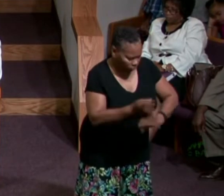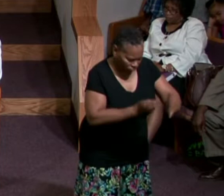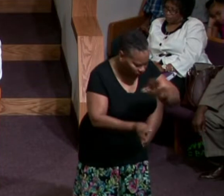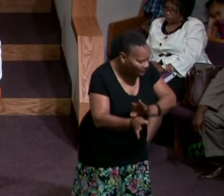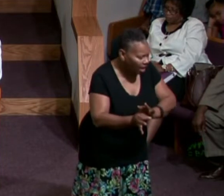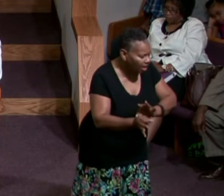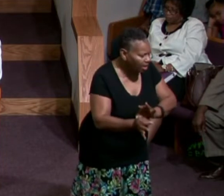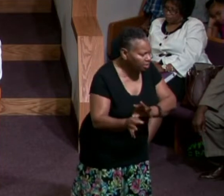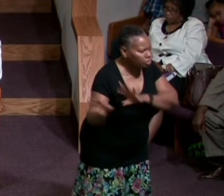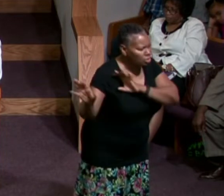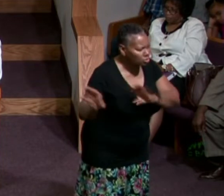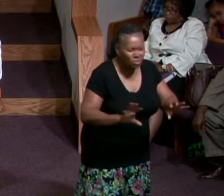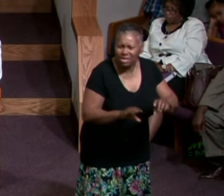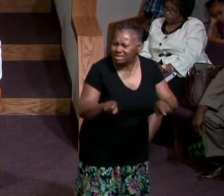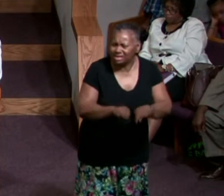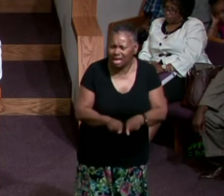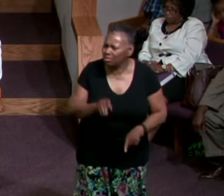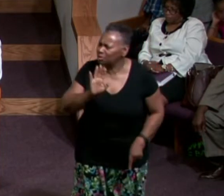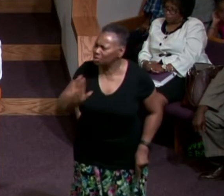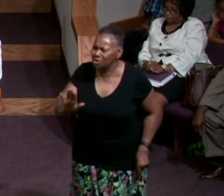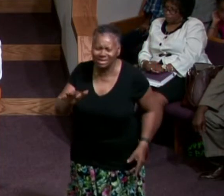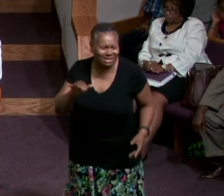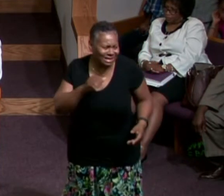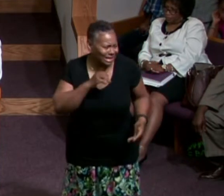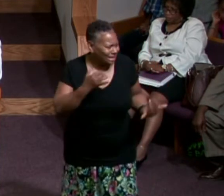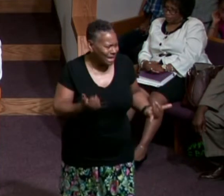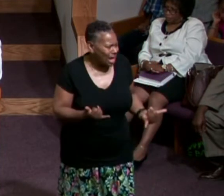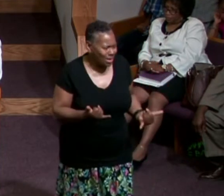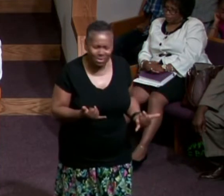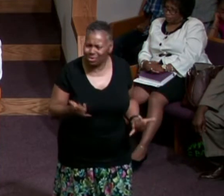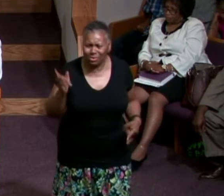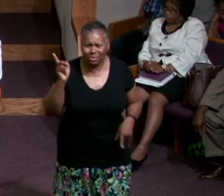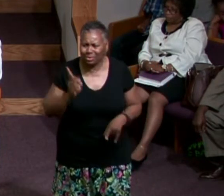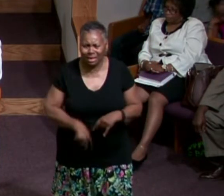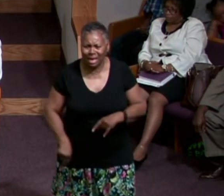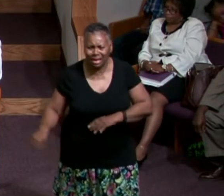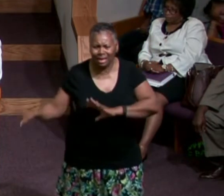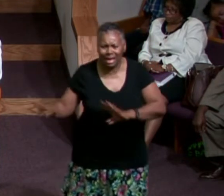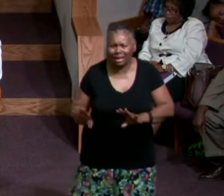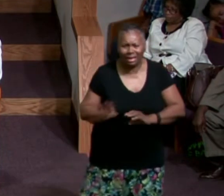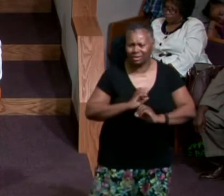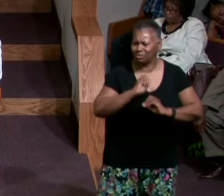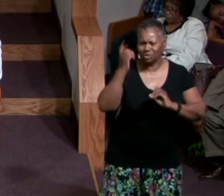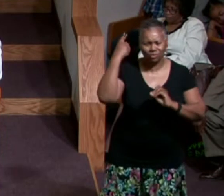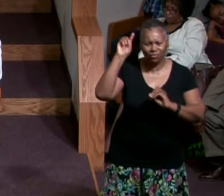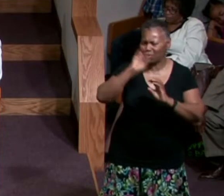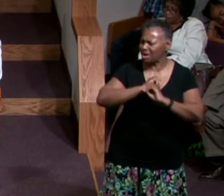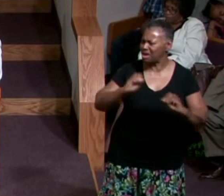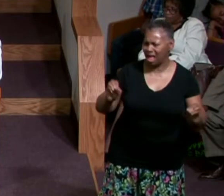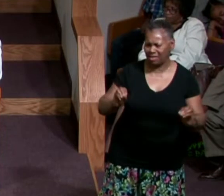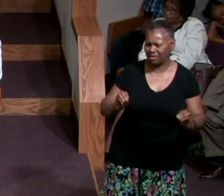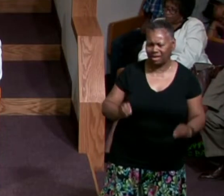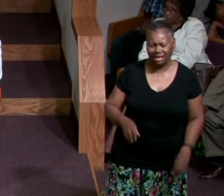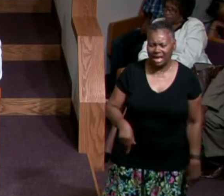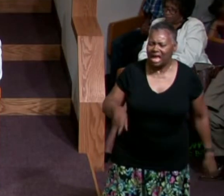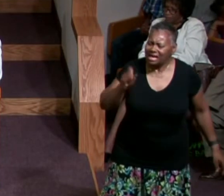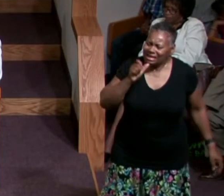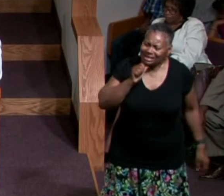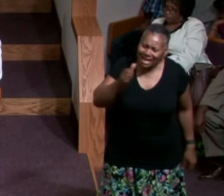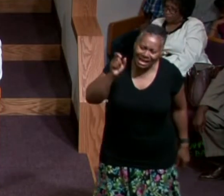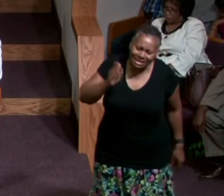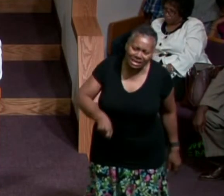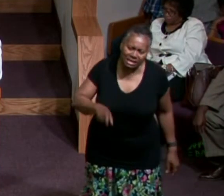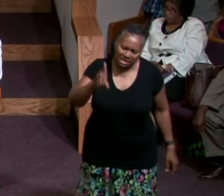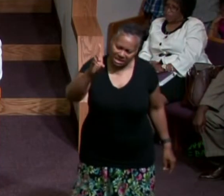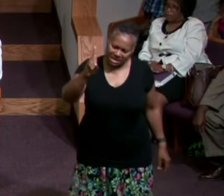though they were yours, and now you cannot act like that was in vain. In reality, it doesn't take DNA to be a father